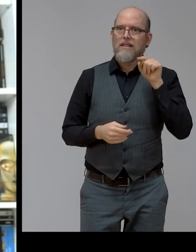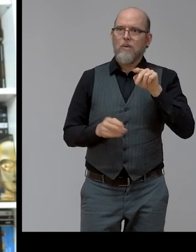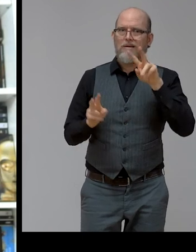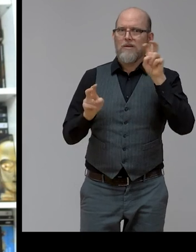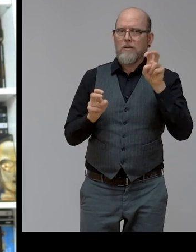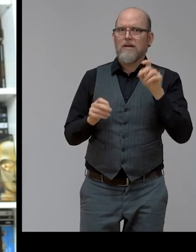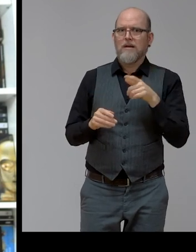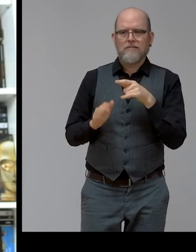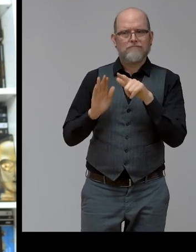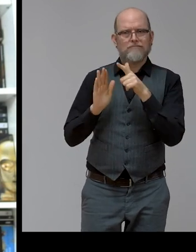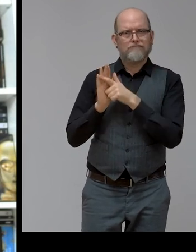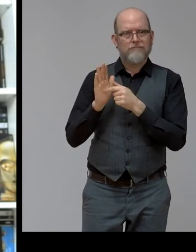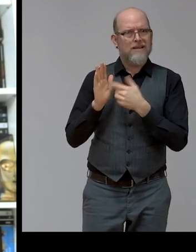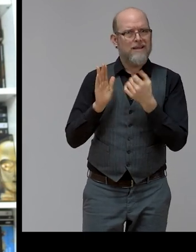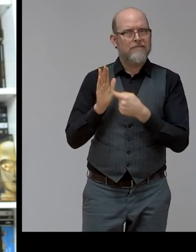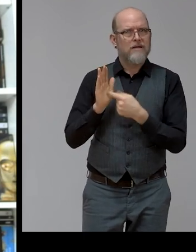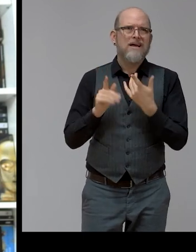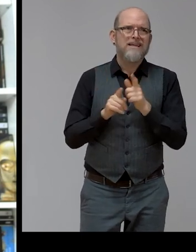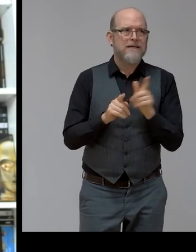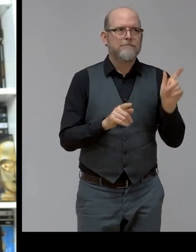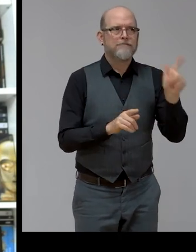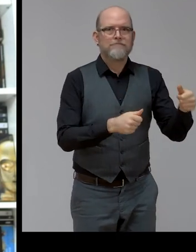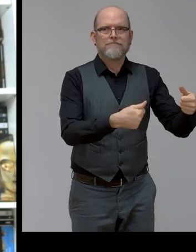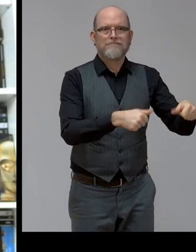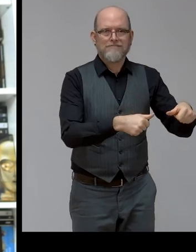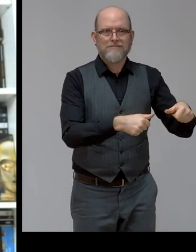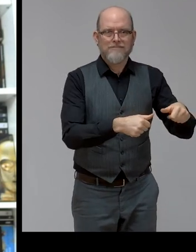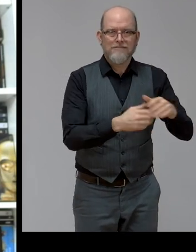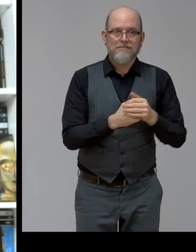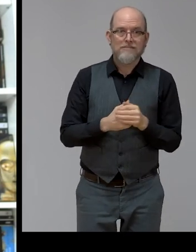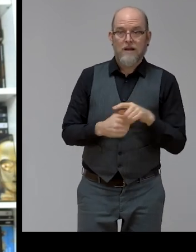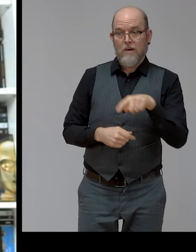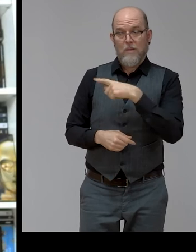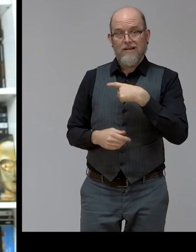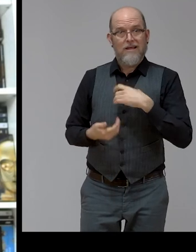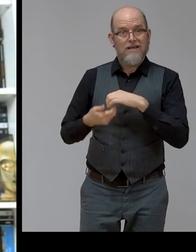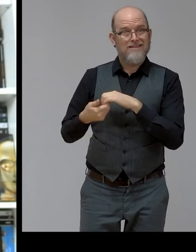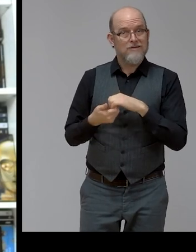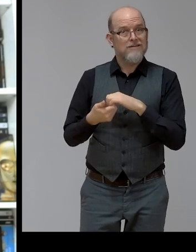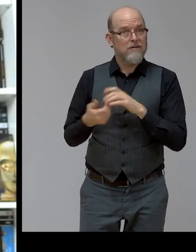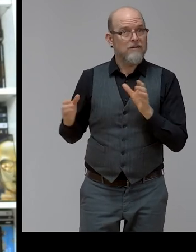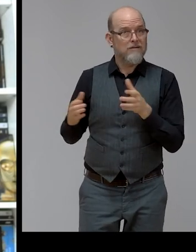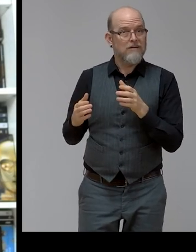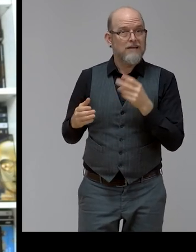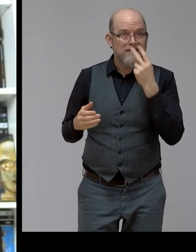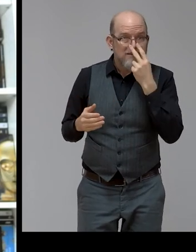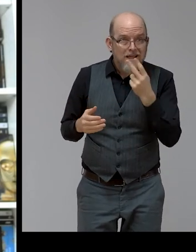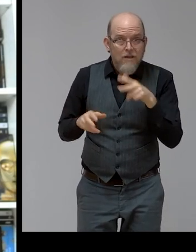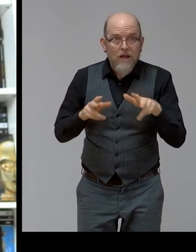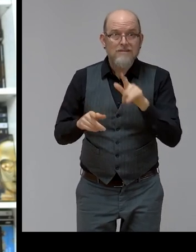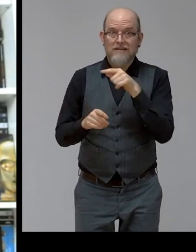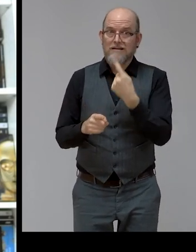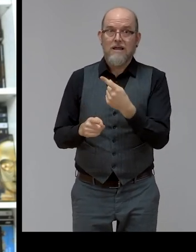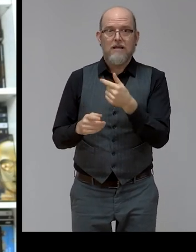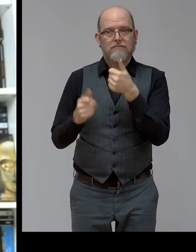When the association is very successful for getting the companies in the model, because they have so many,